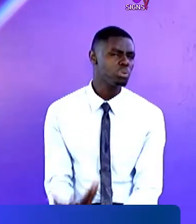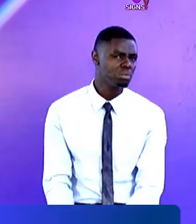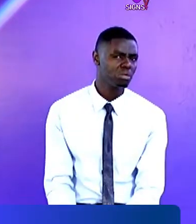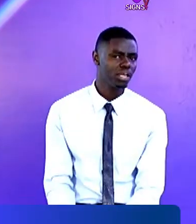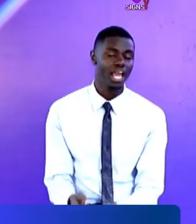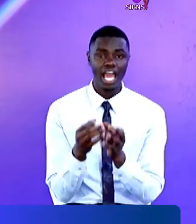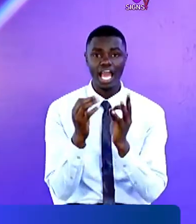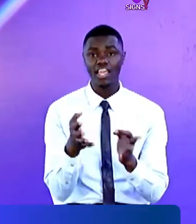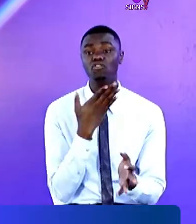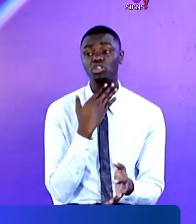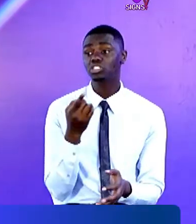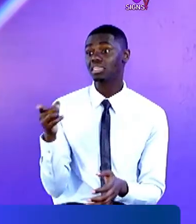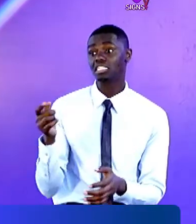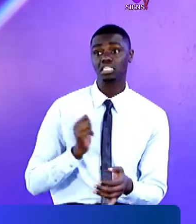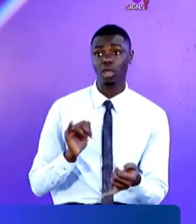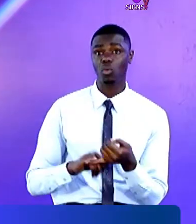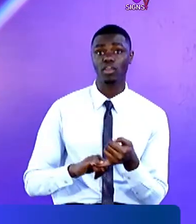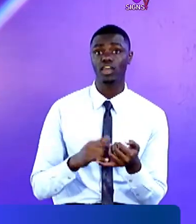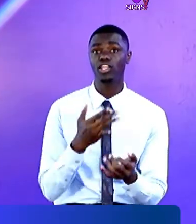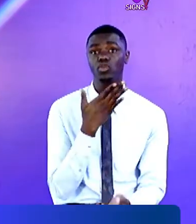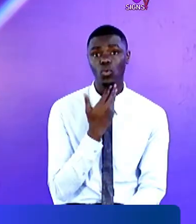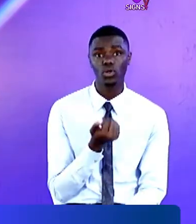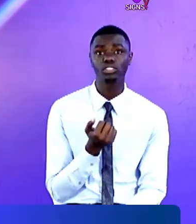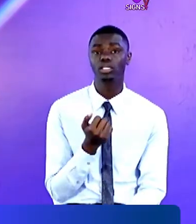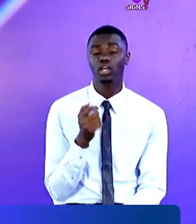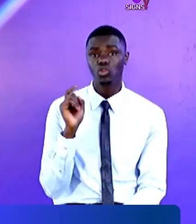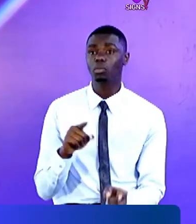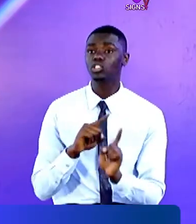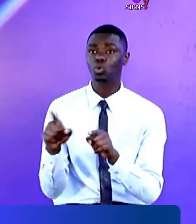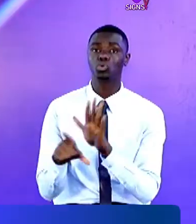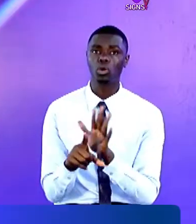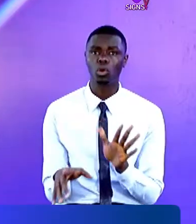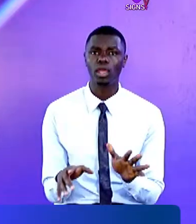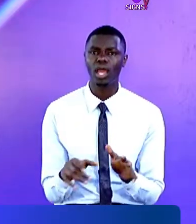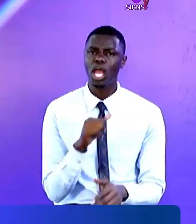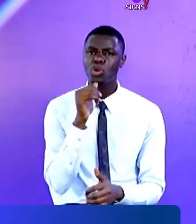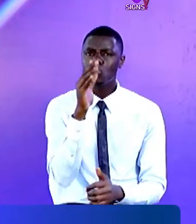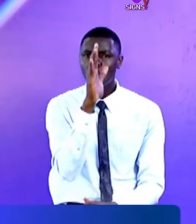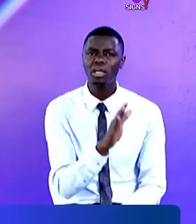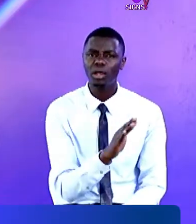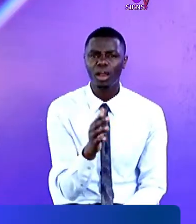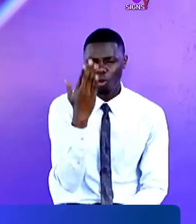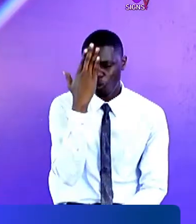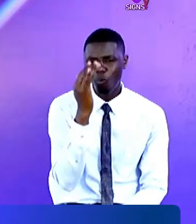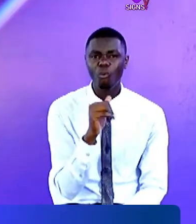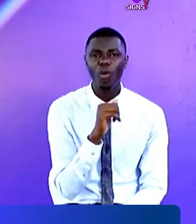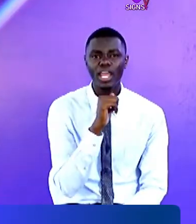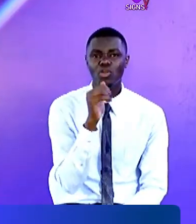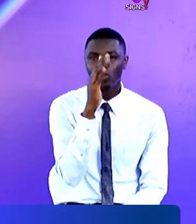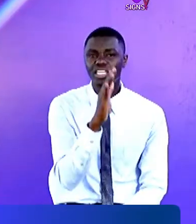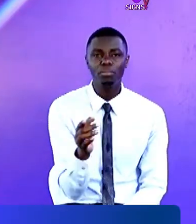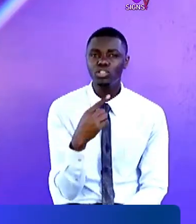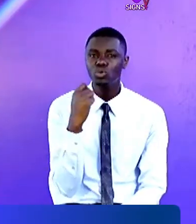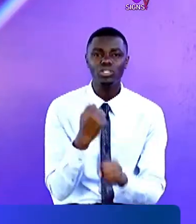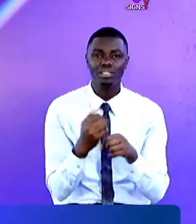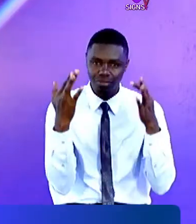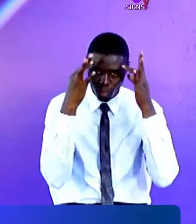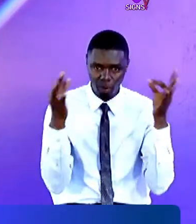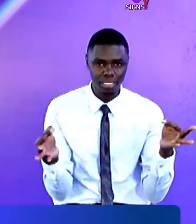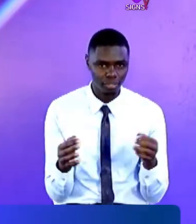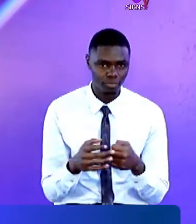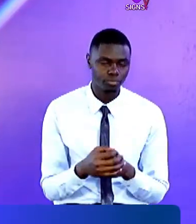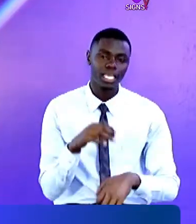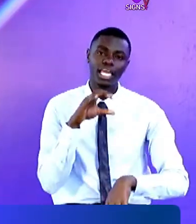this is my wife, yeah, you have to go with a lawyer affidavit. Why not the priest who did the wedding? Yeah. But also to get